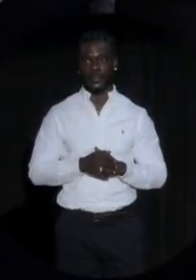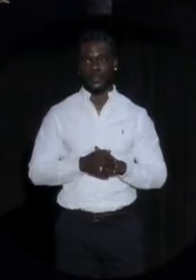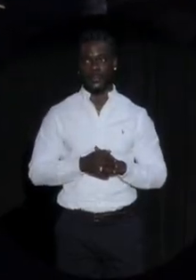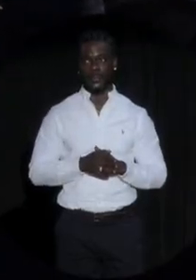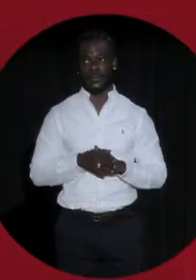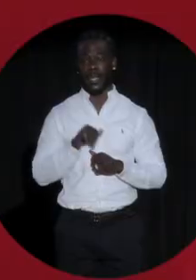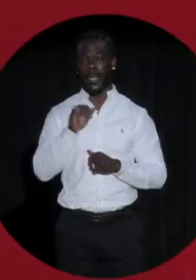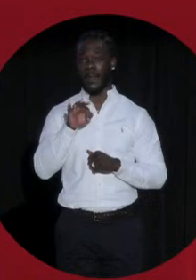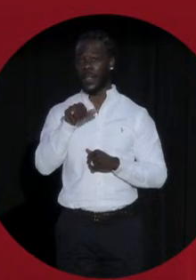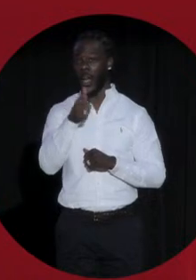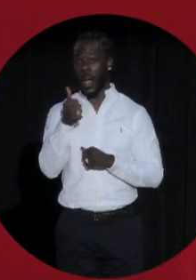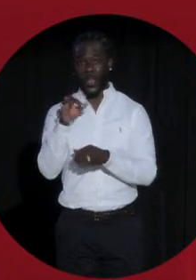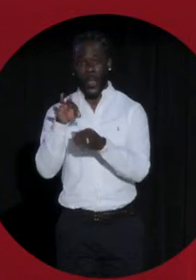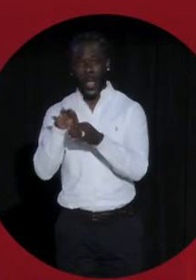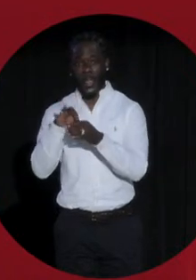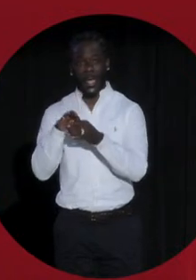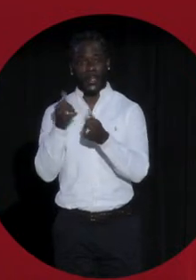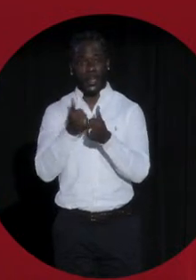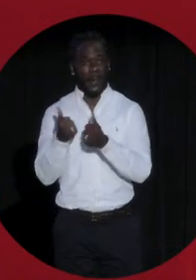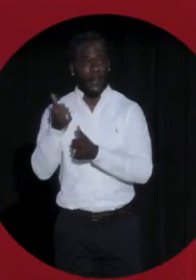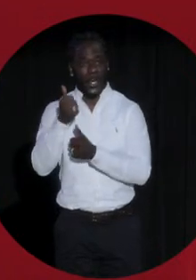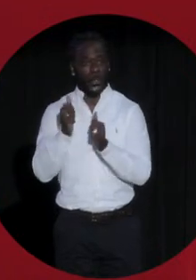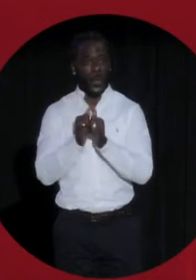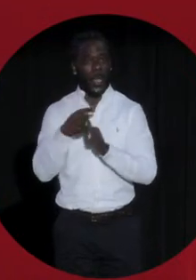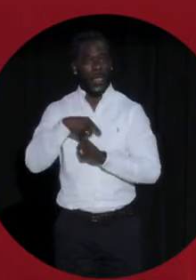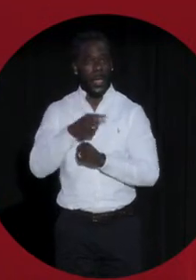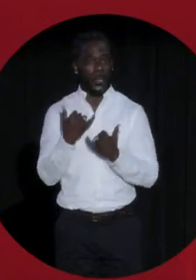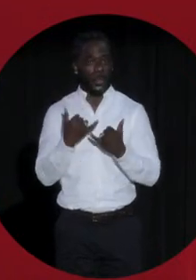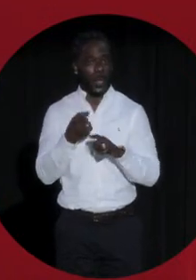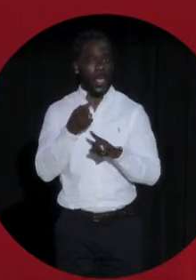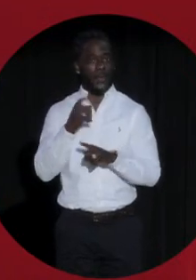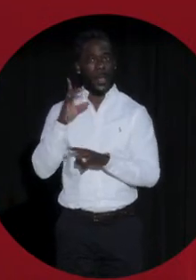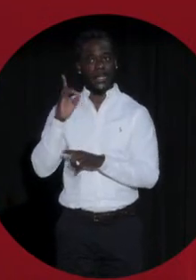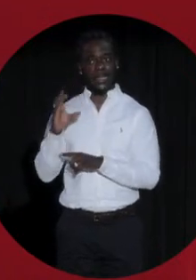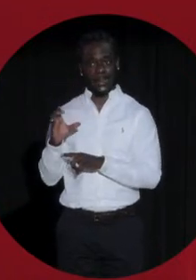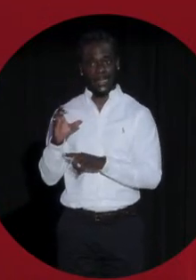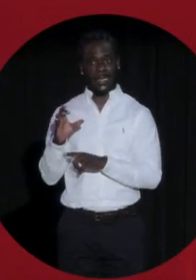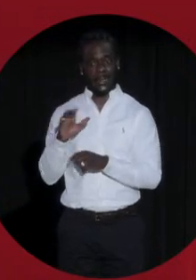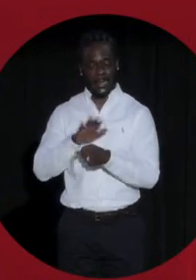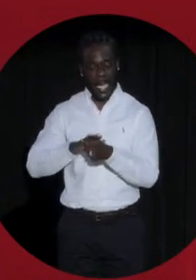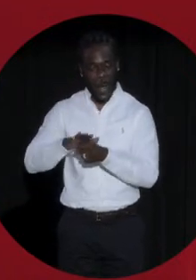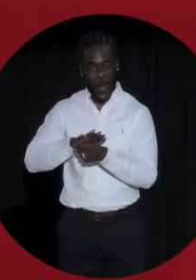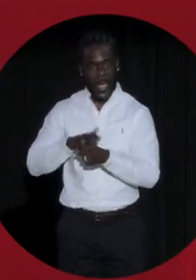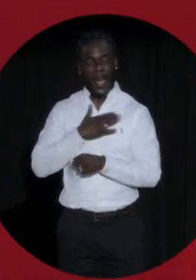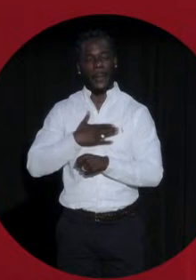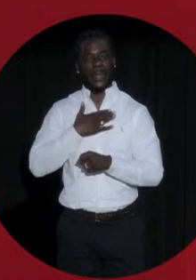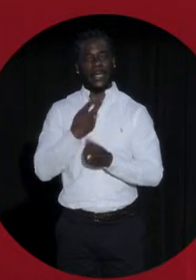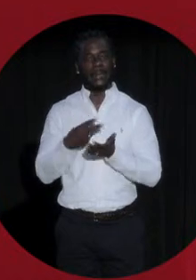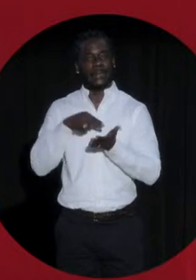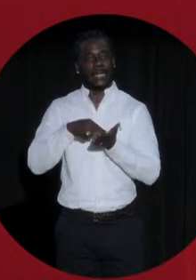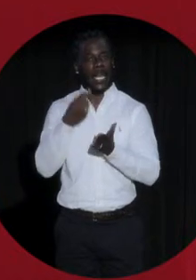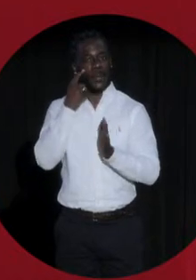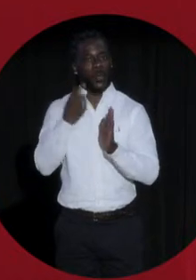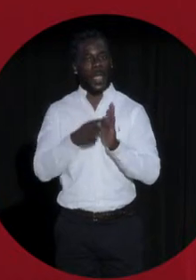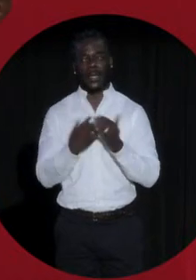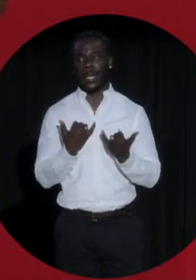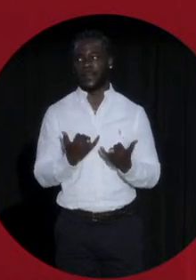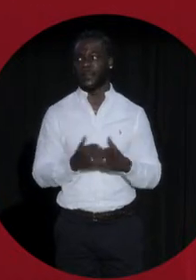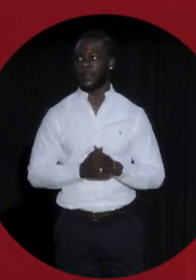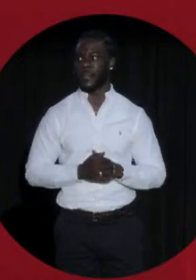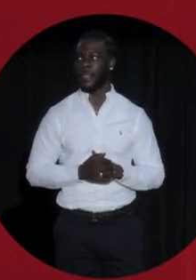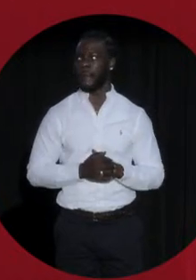If there are other elected officials with us today from the District of Columbia and the region, please stand to be